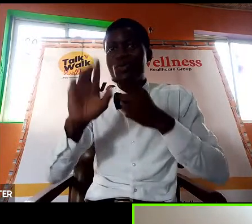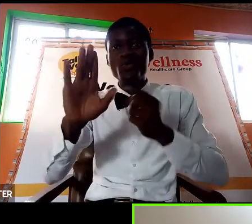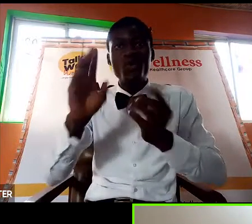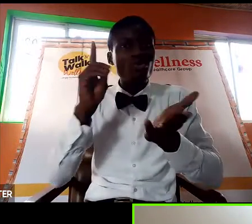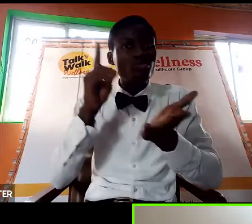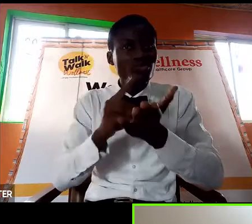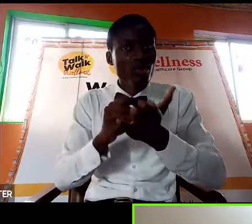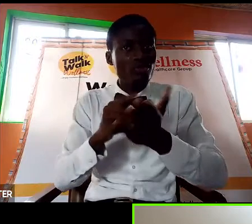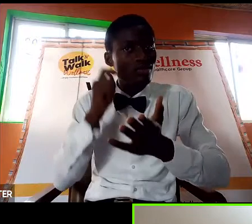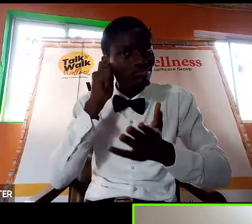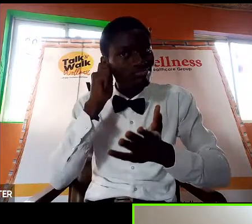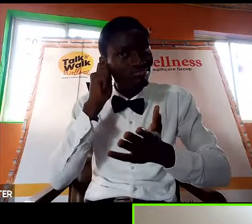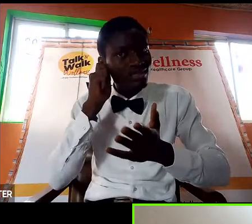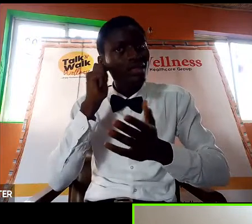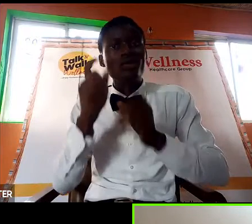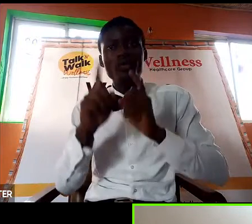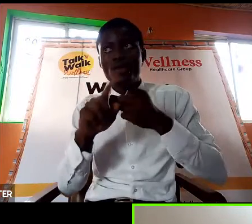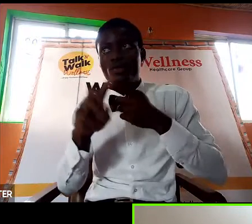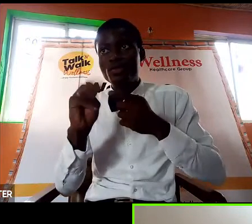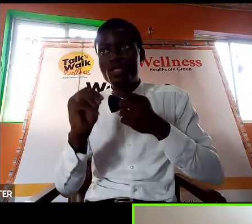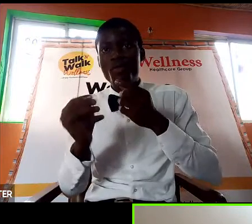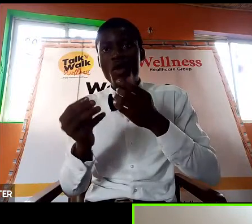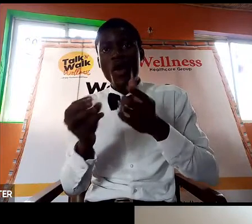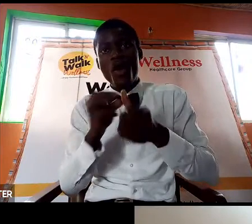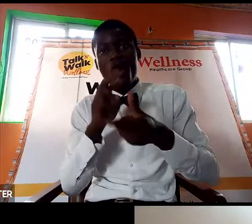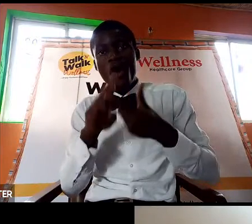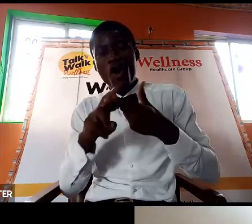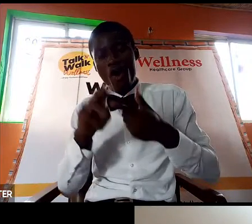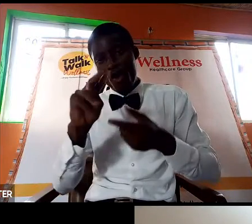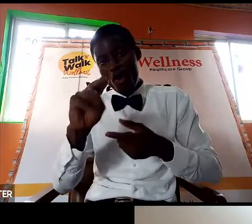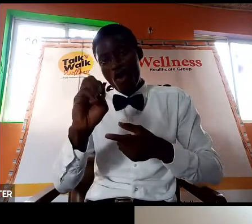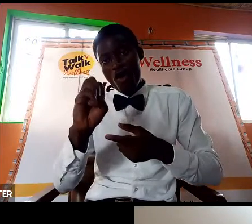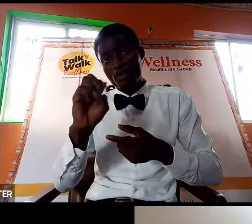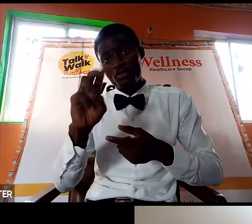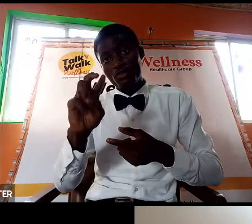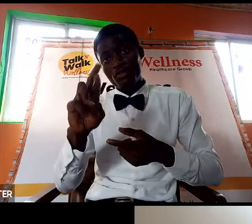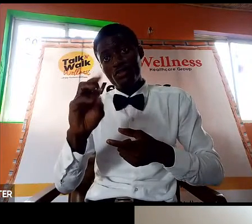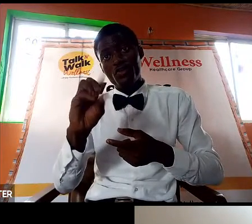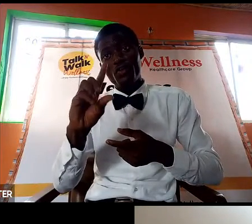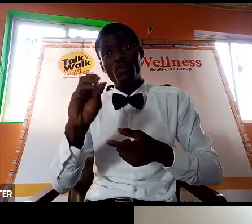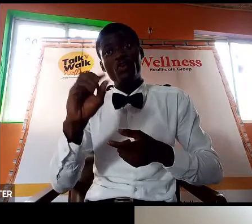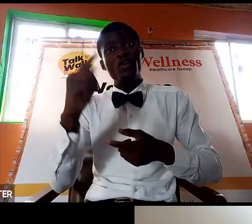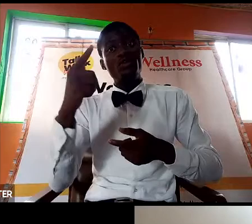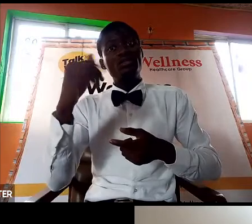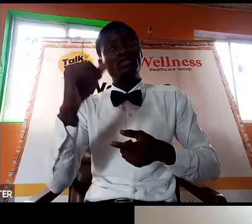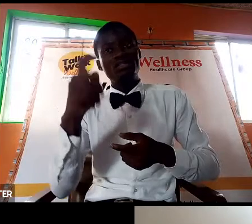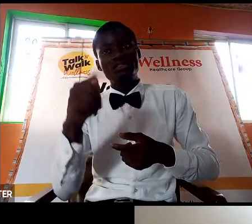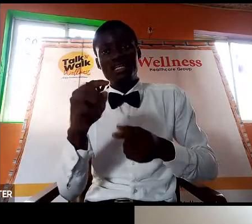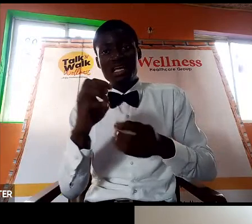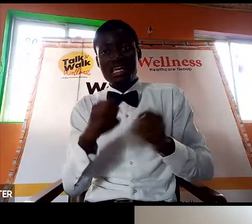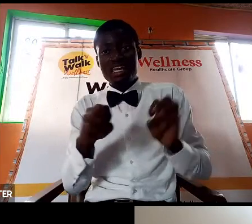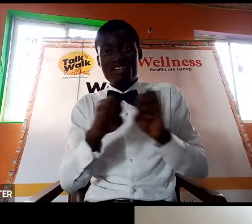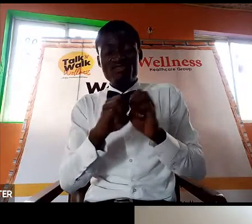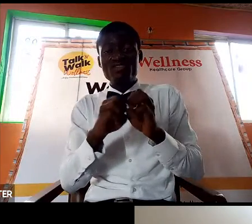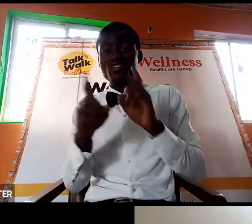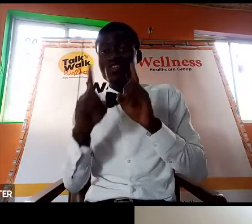a urologist or a gynecologist, you know, talk Even to a them cardiologist, because it has an impact on the